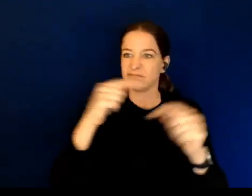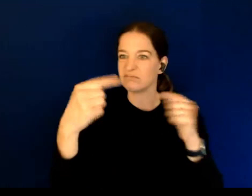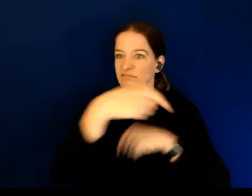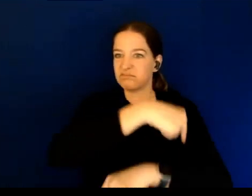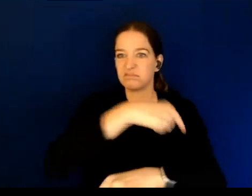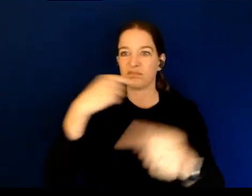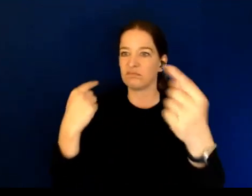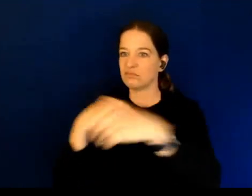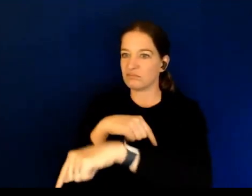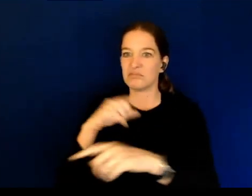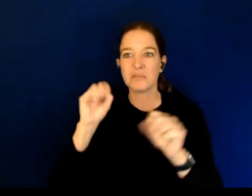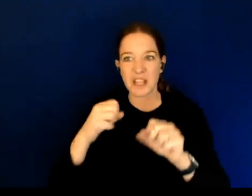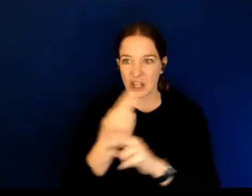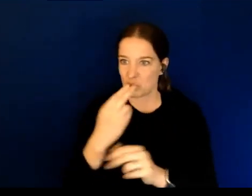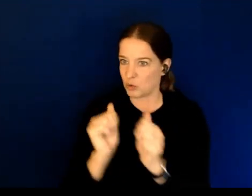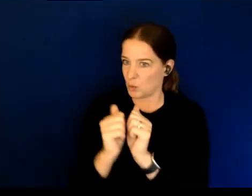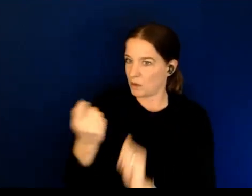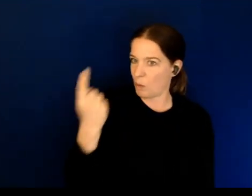Number six,